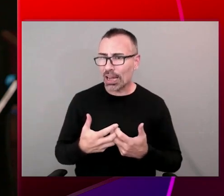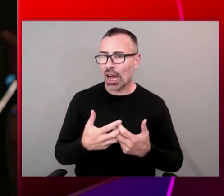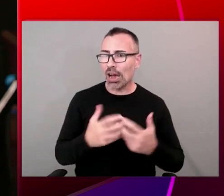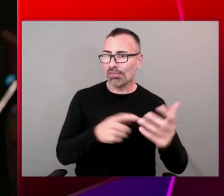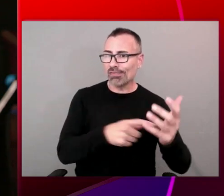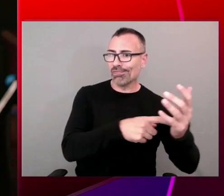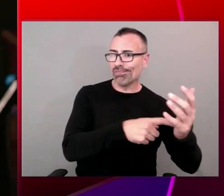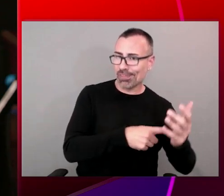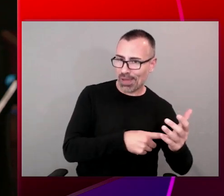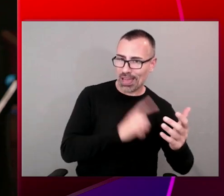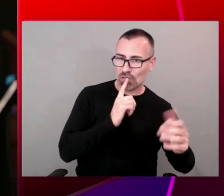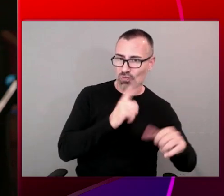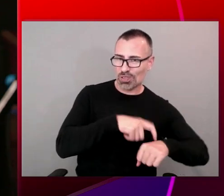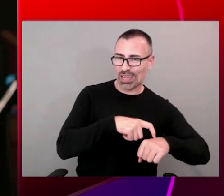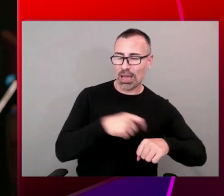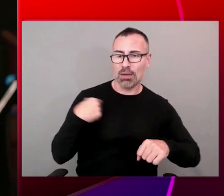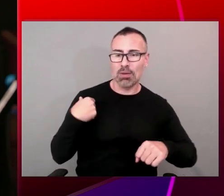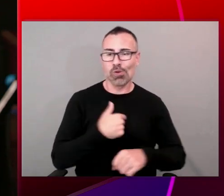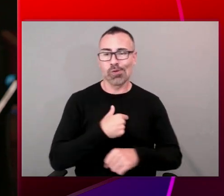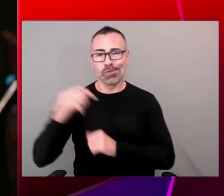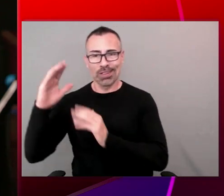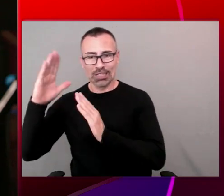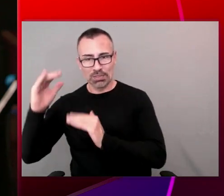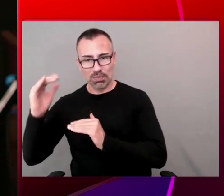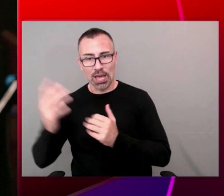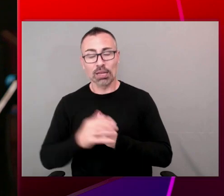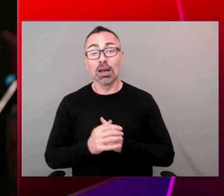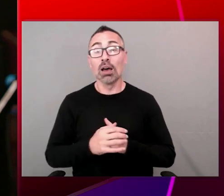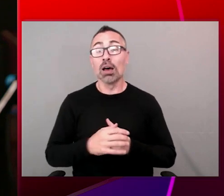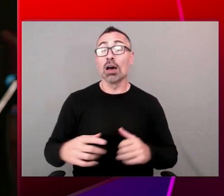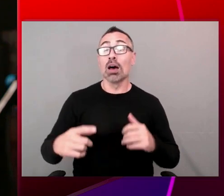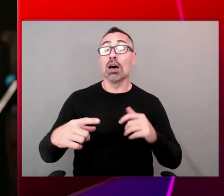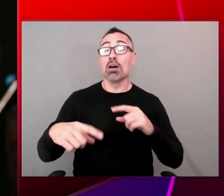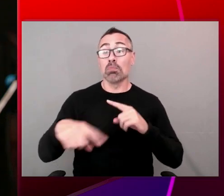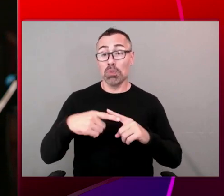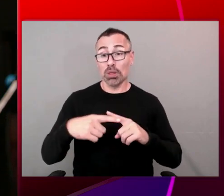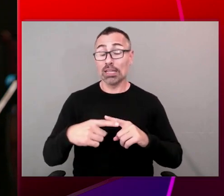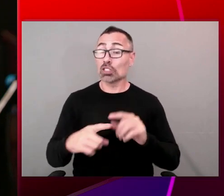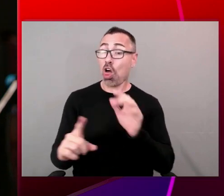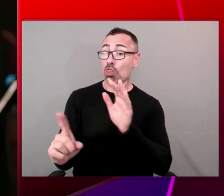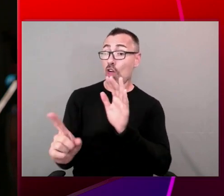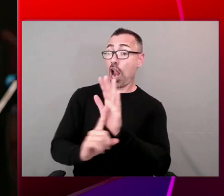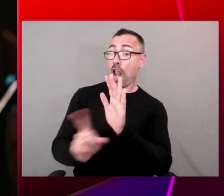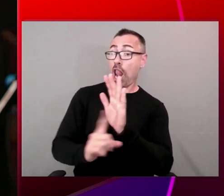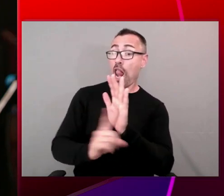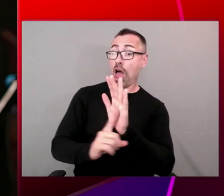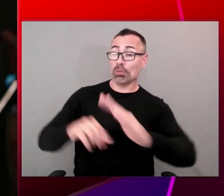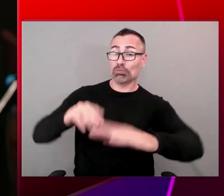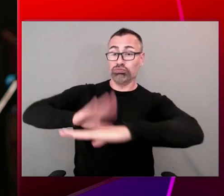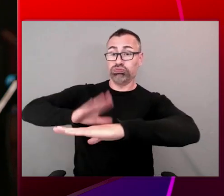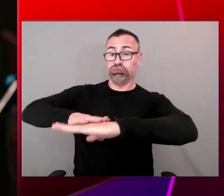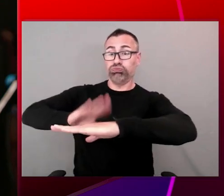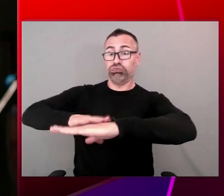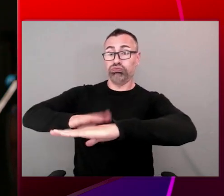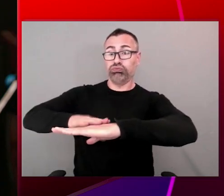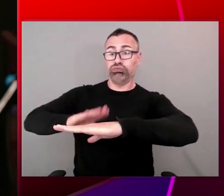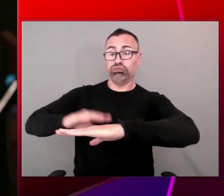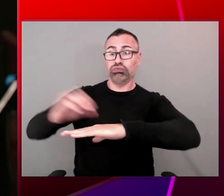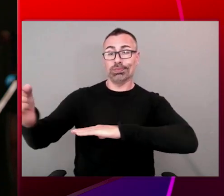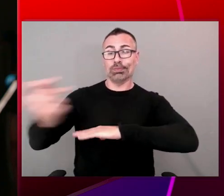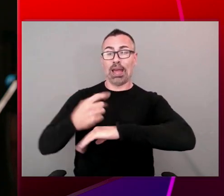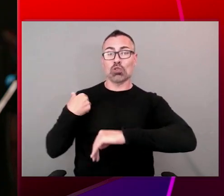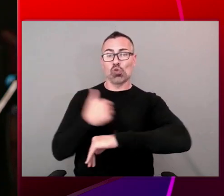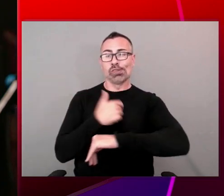versus what we think it should be, and then the alarming and ticketing that automatically generates back to us so that we can go figure out